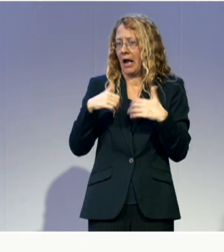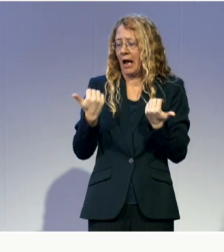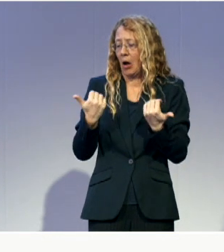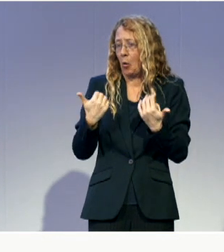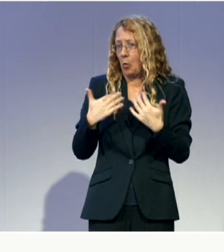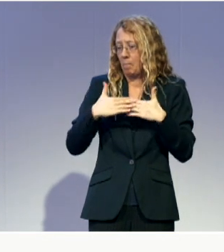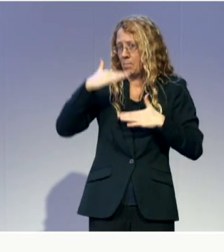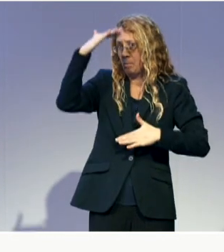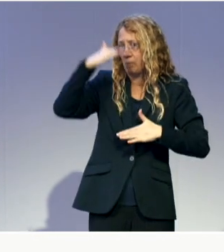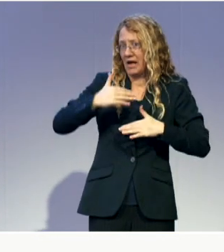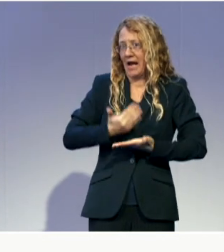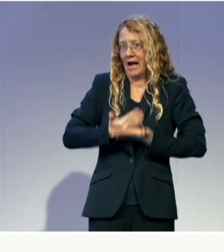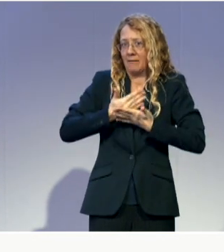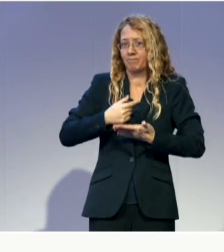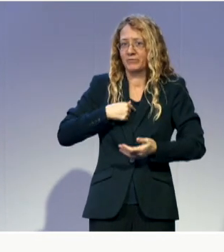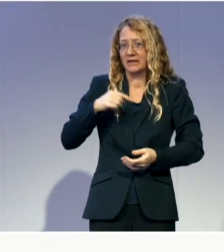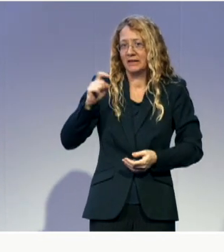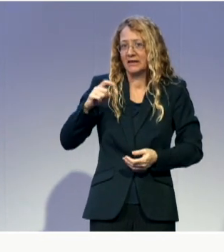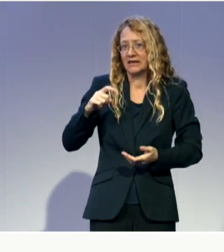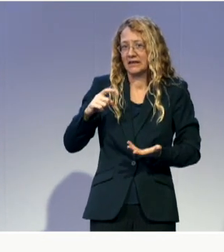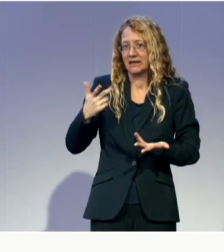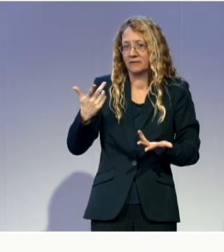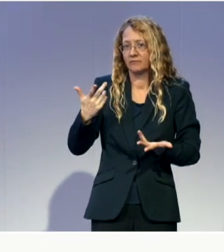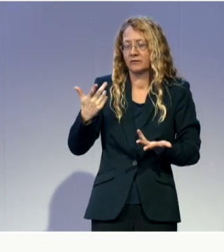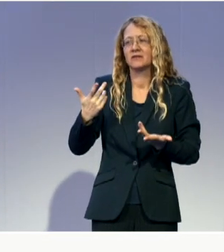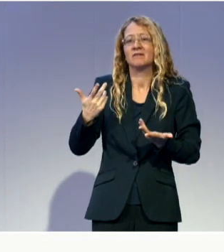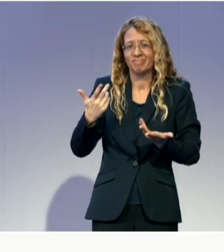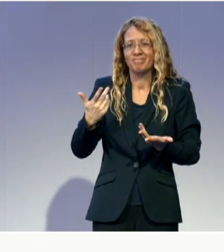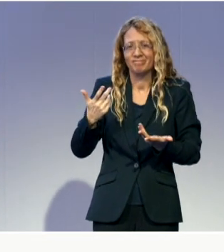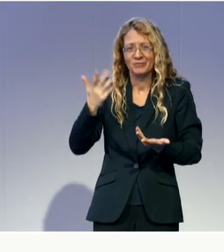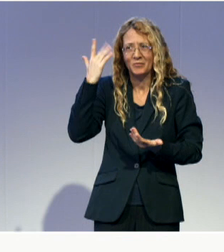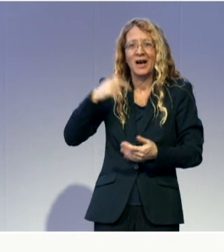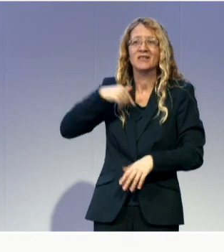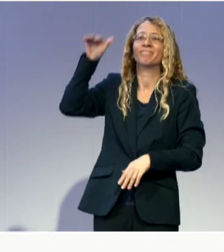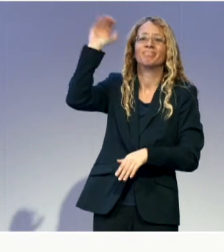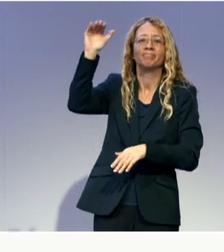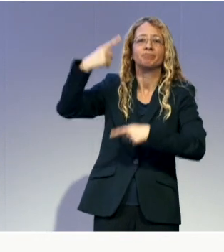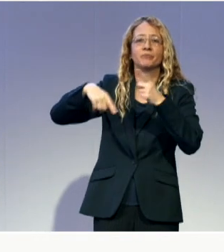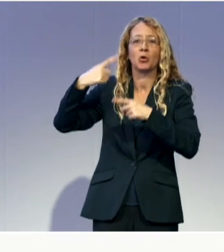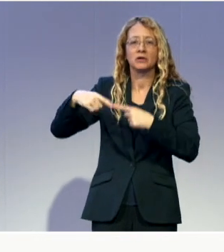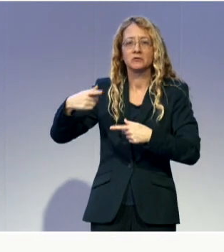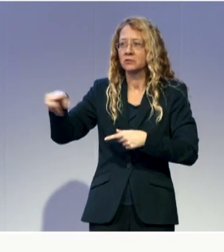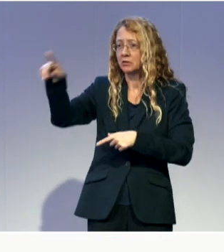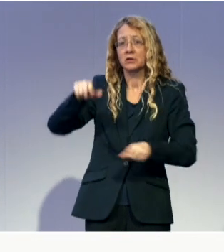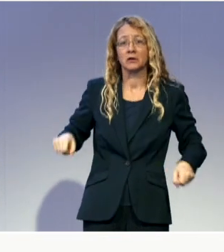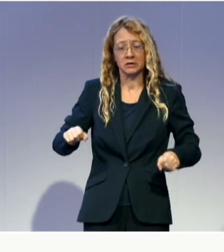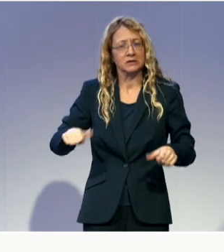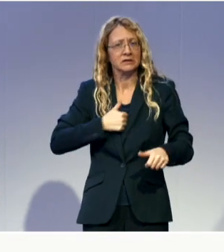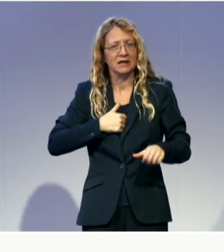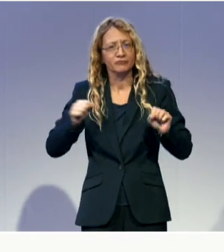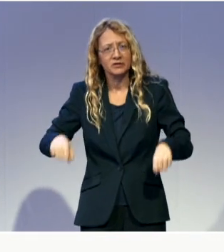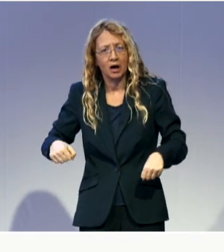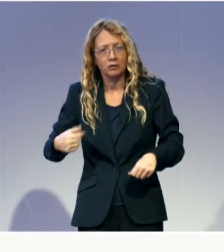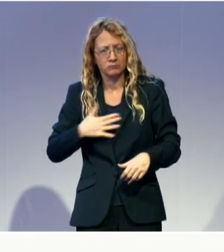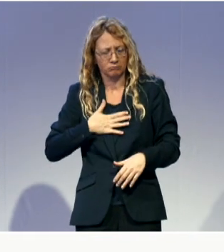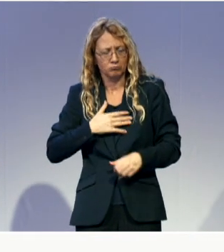legislators that even though I'm lucky enough to roll around in this wheelchair and do what I need to do every day,